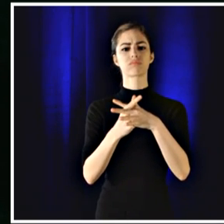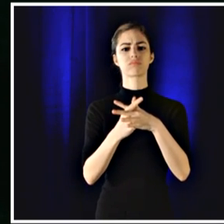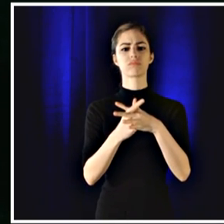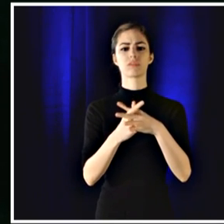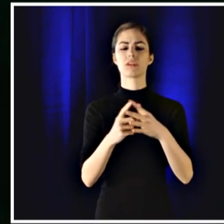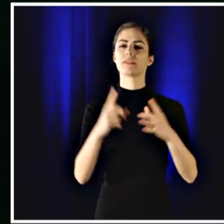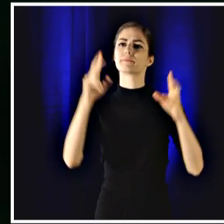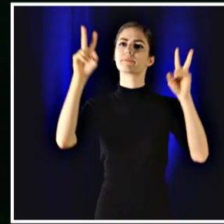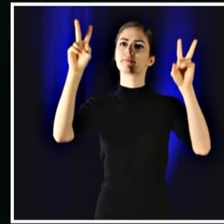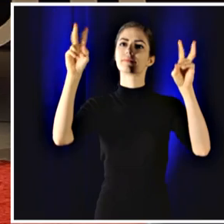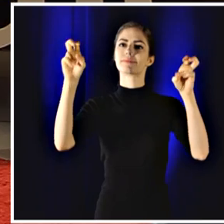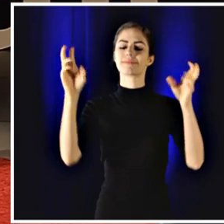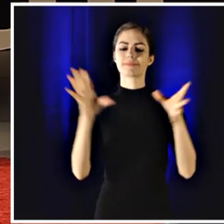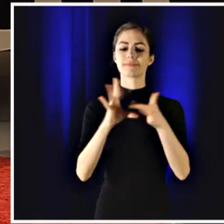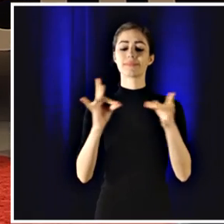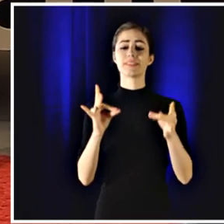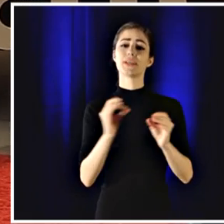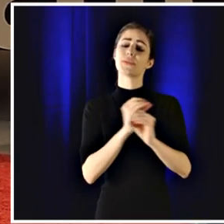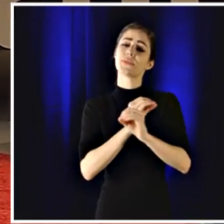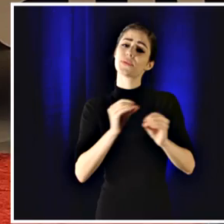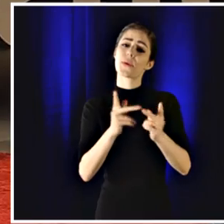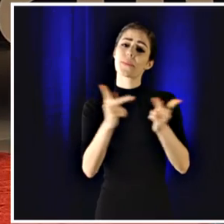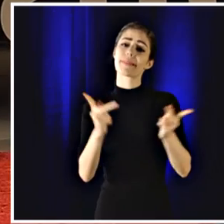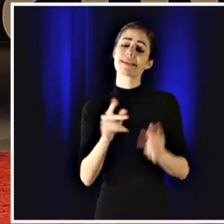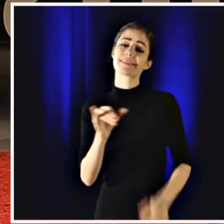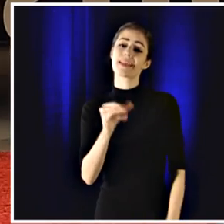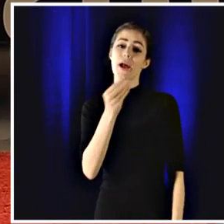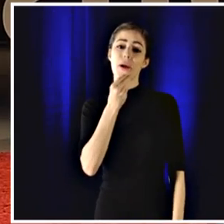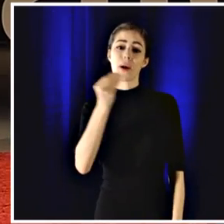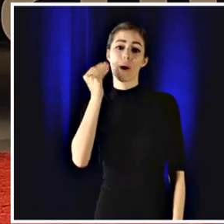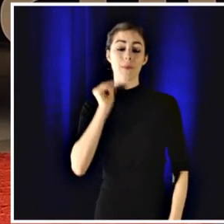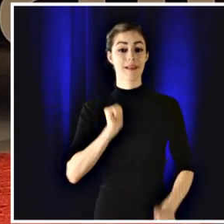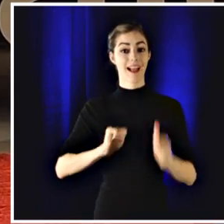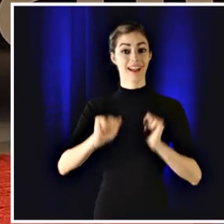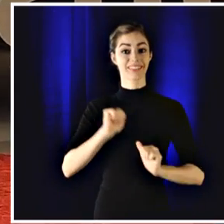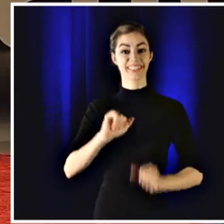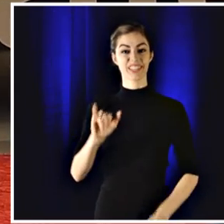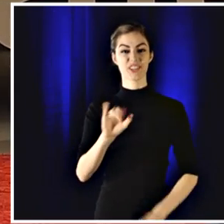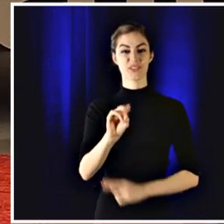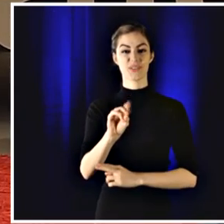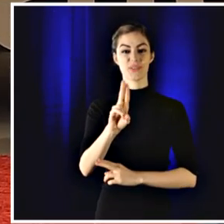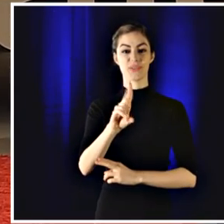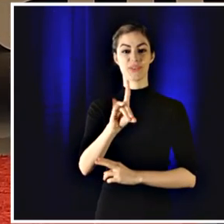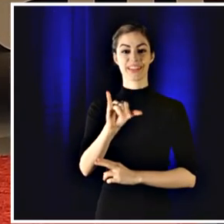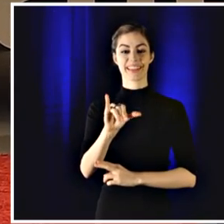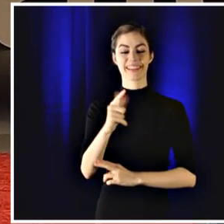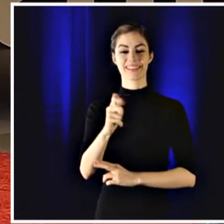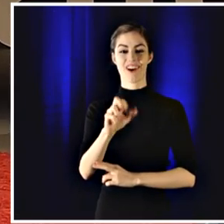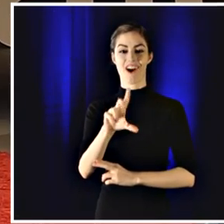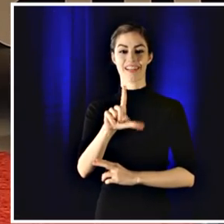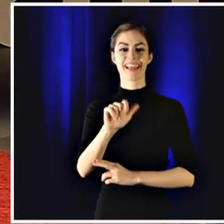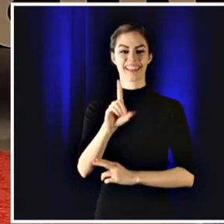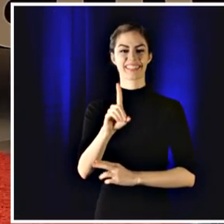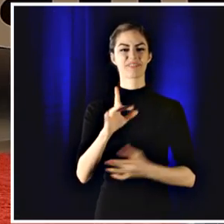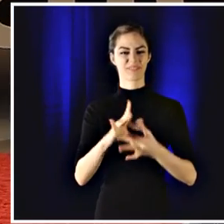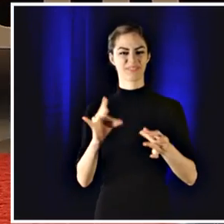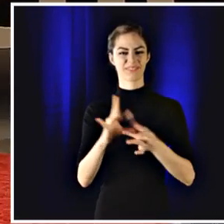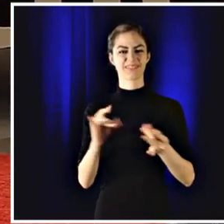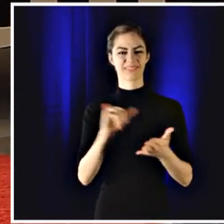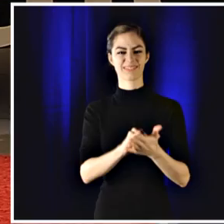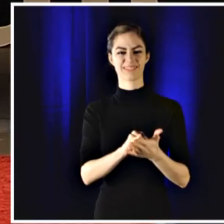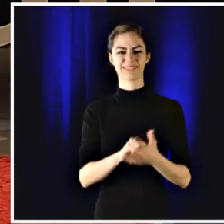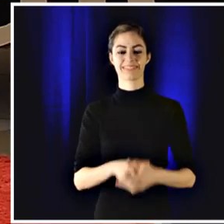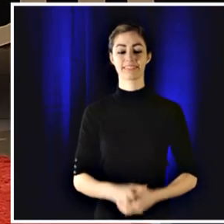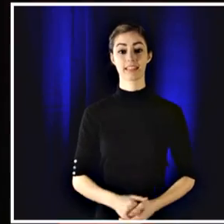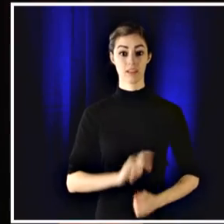and chanting the words, "There's no place like home." For me, in this instant, though, it's the moment when Dorothy realizes she has both the tools she